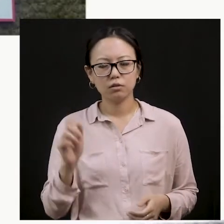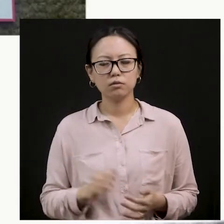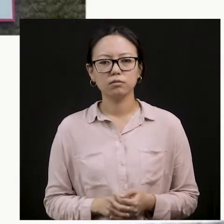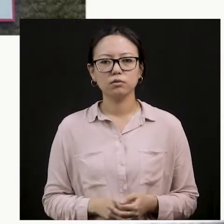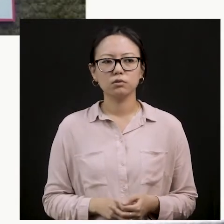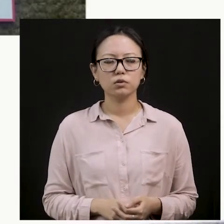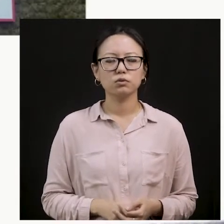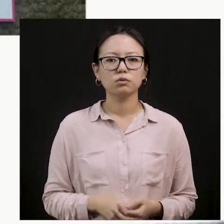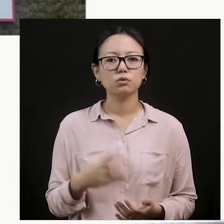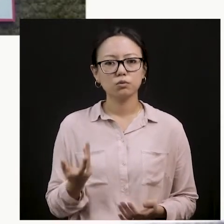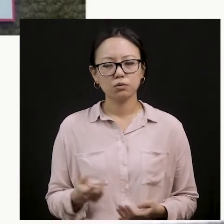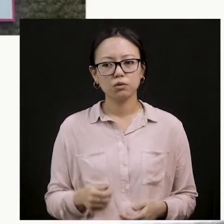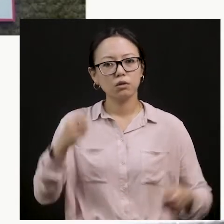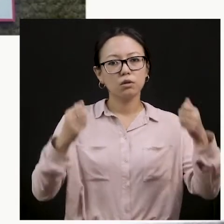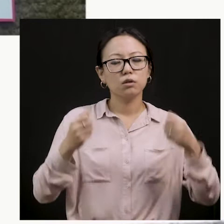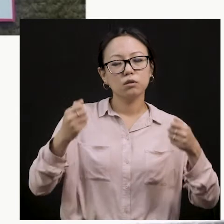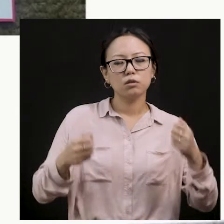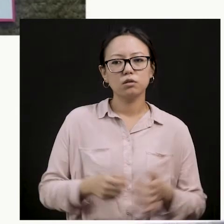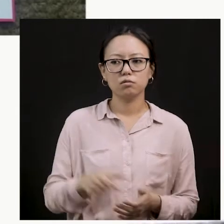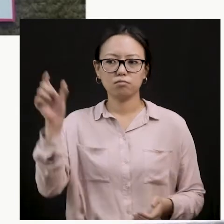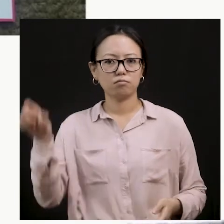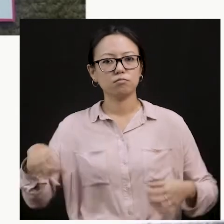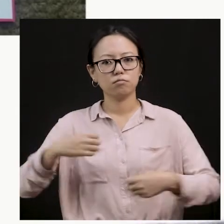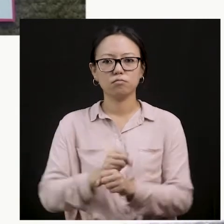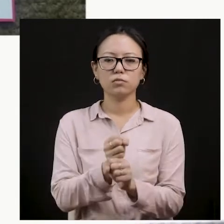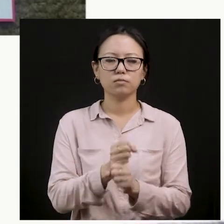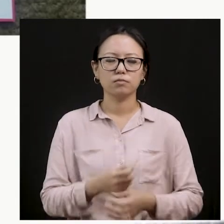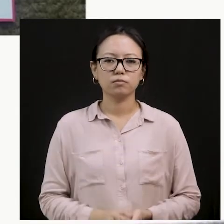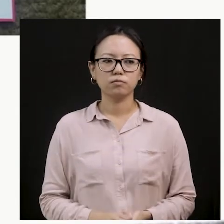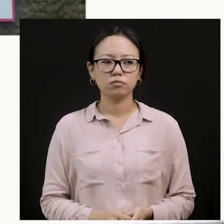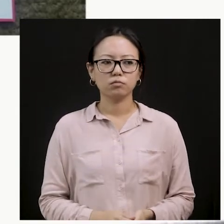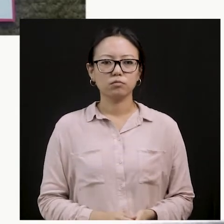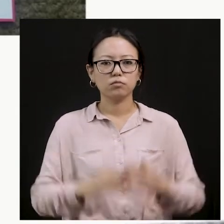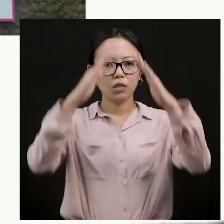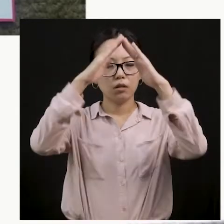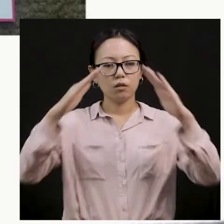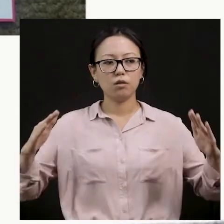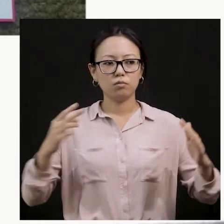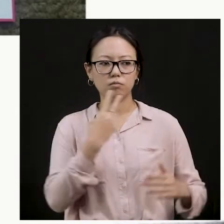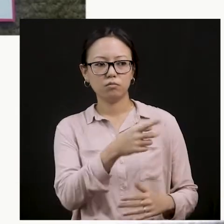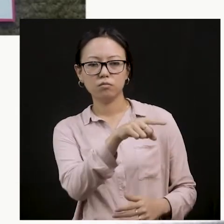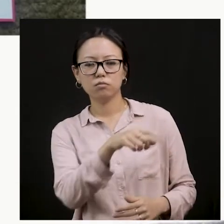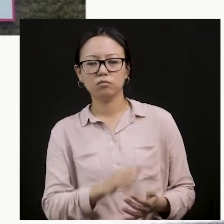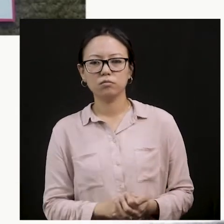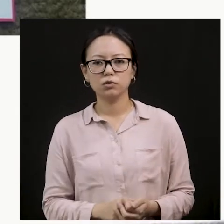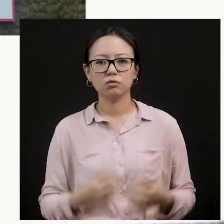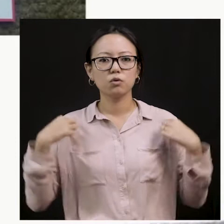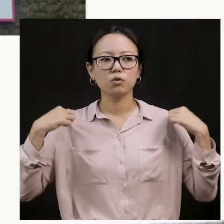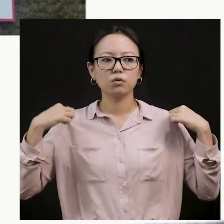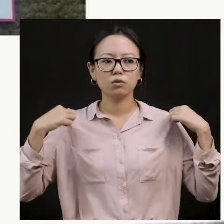these cars are man-made things. We have a house here. We have our